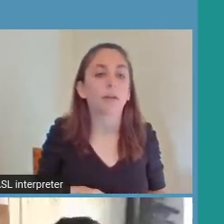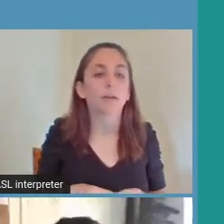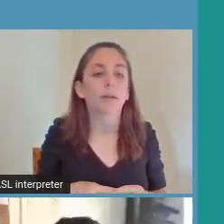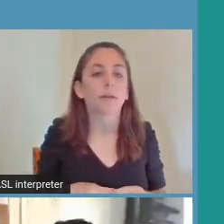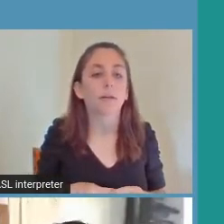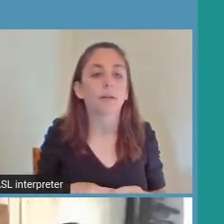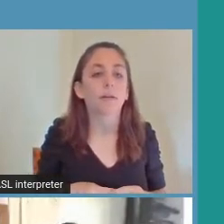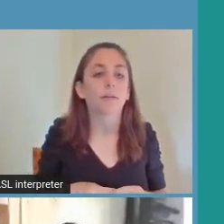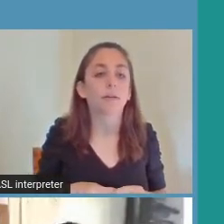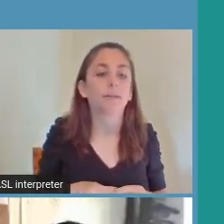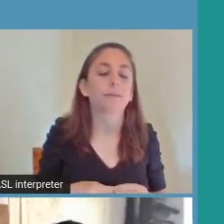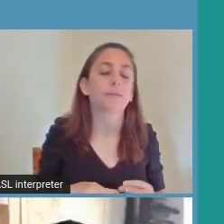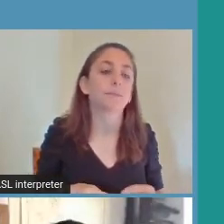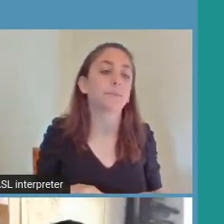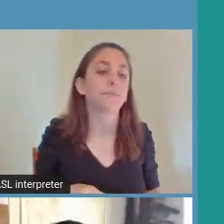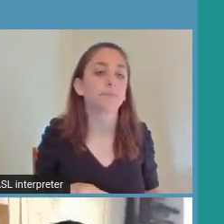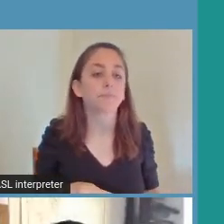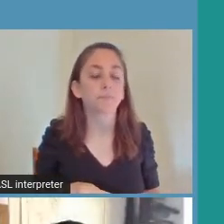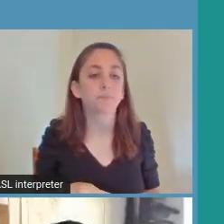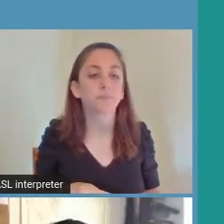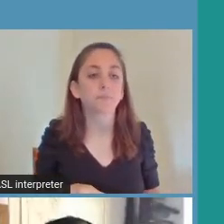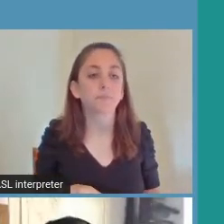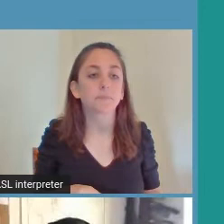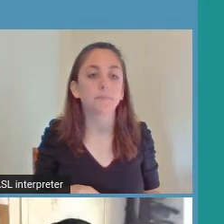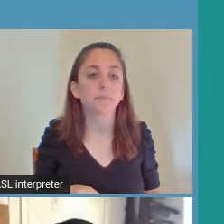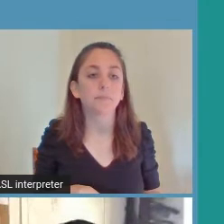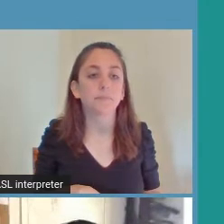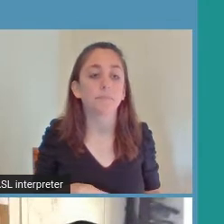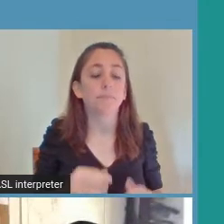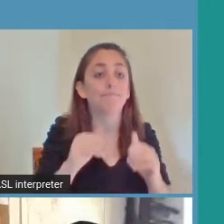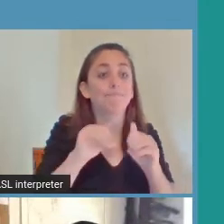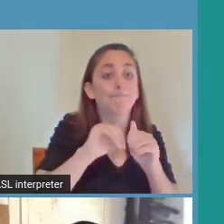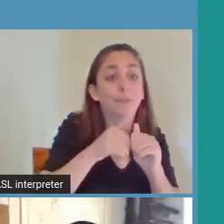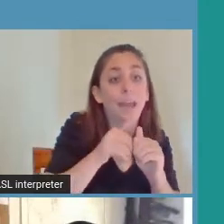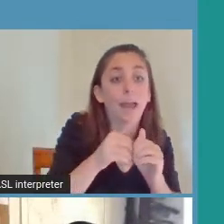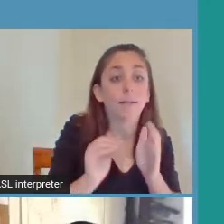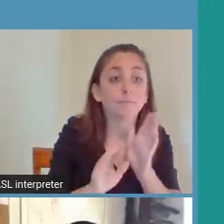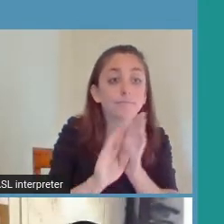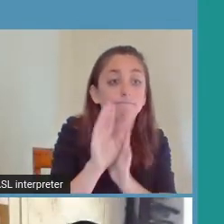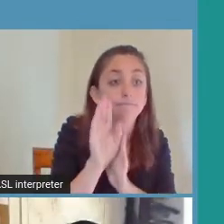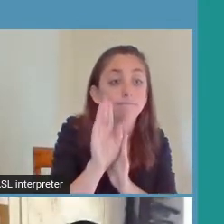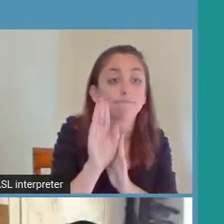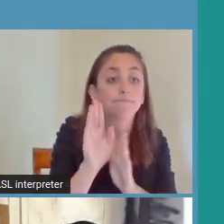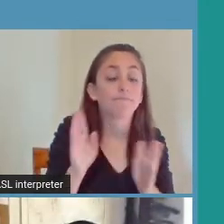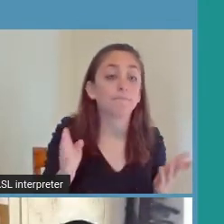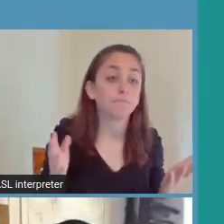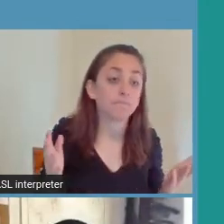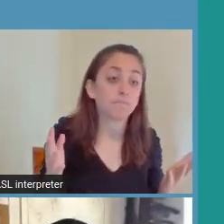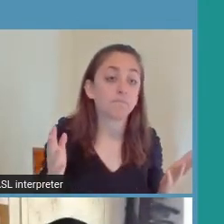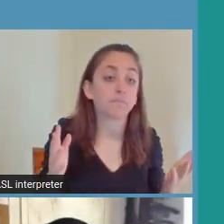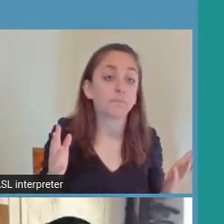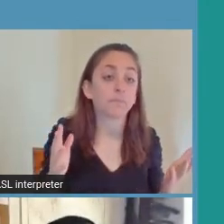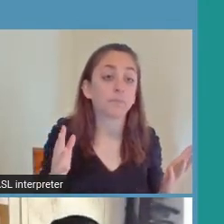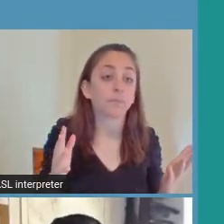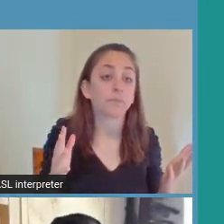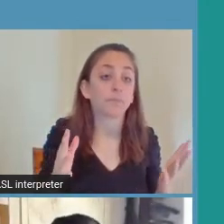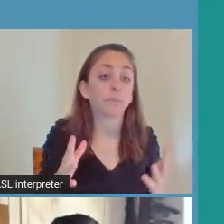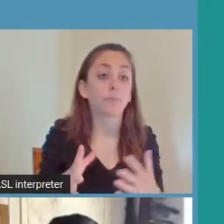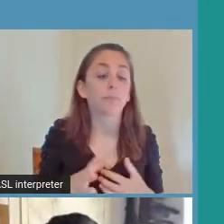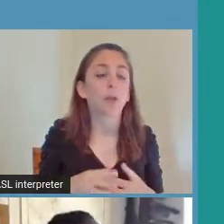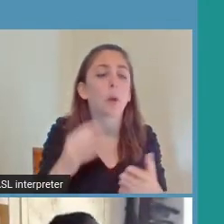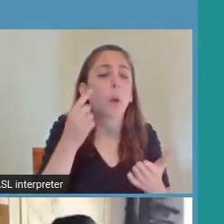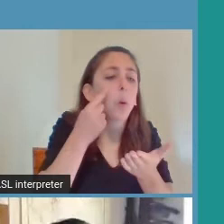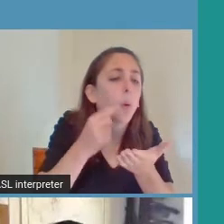no one's going to be tuning in for that. And how I developed it, I guess, was I did a little cursory research